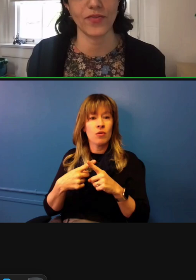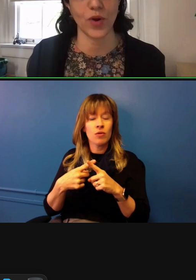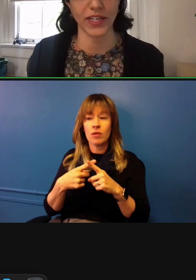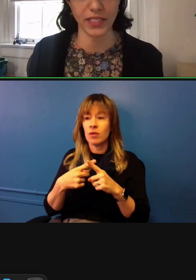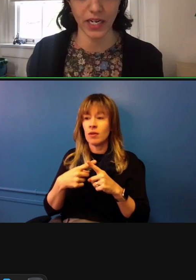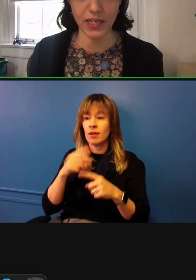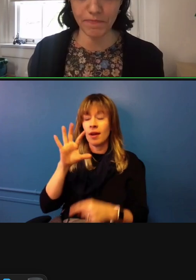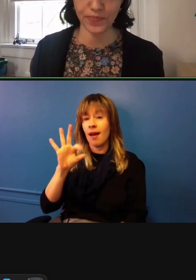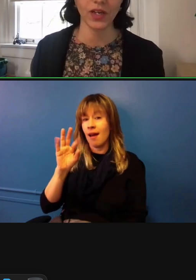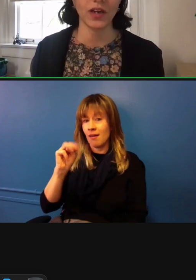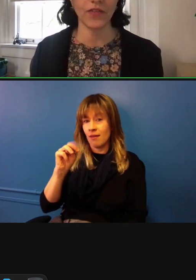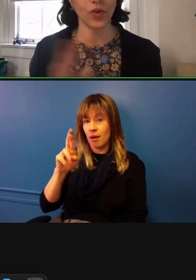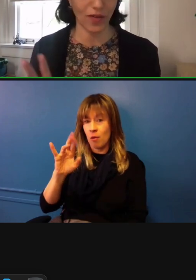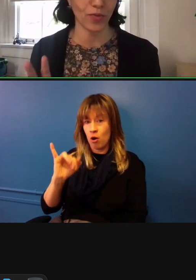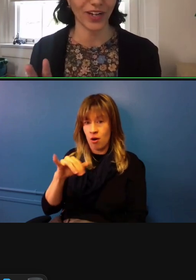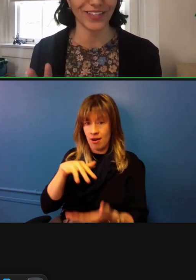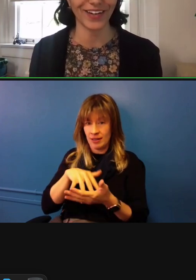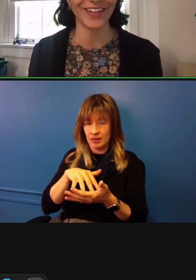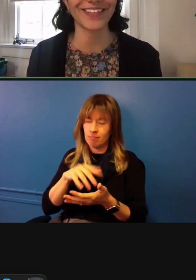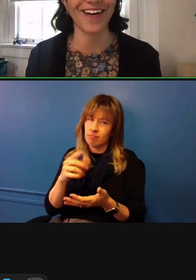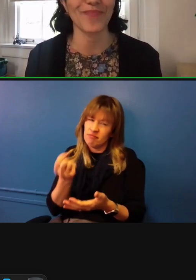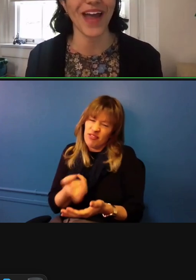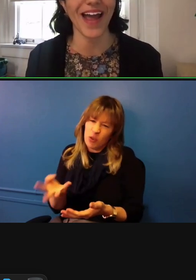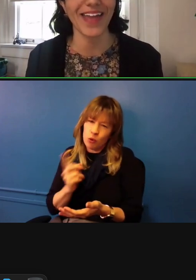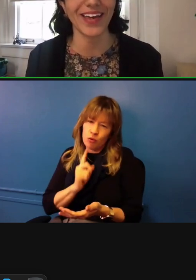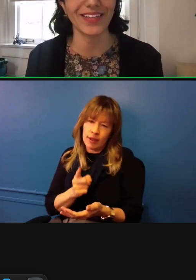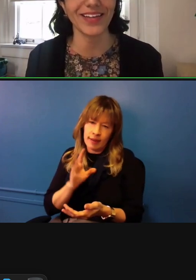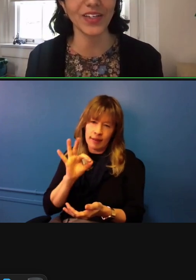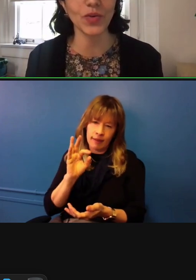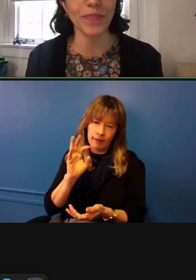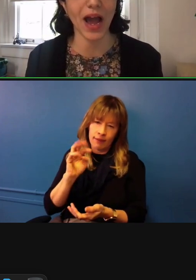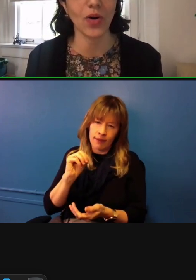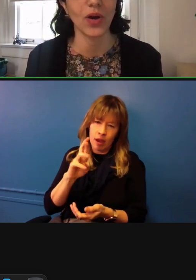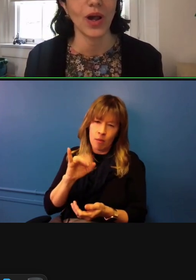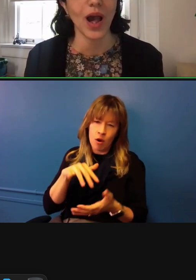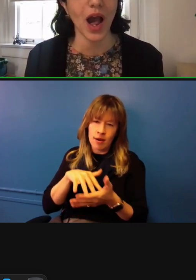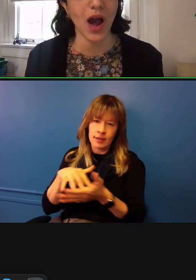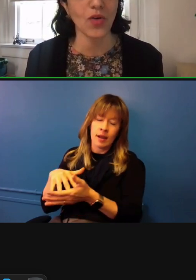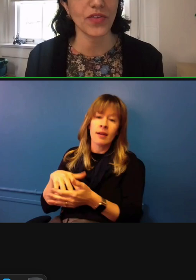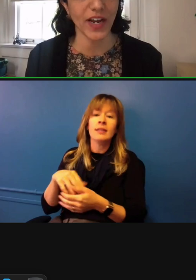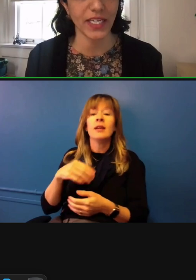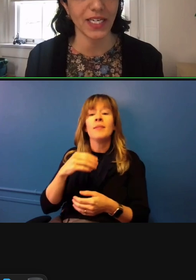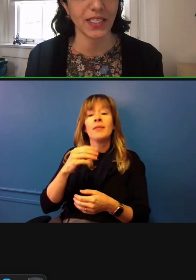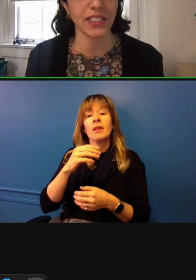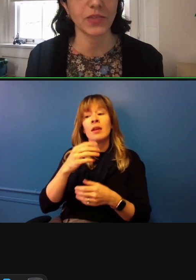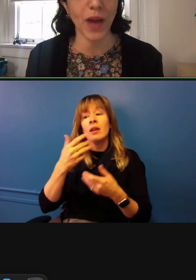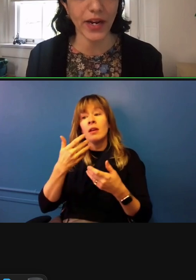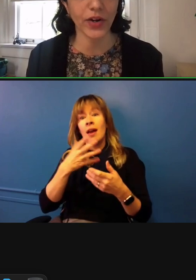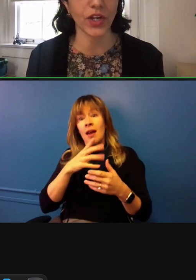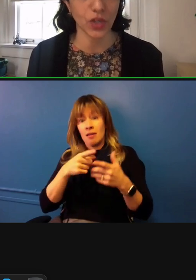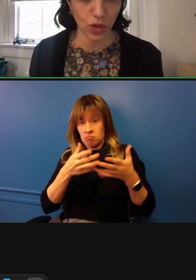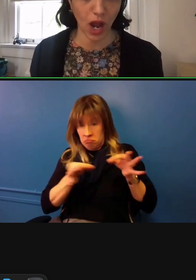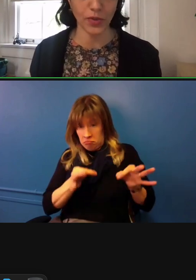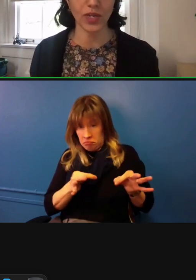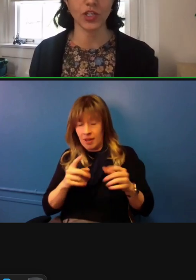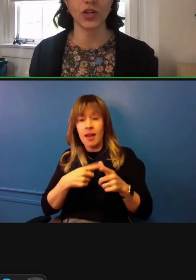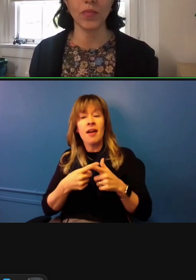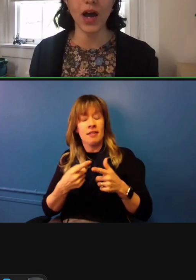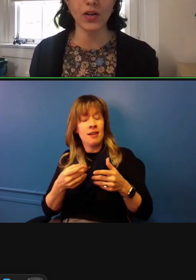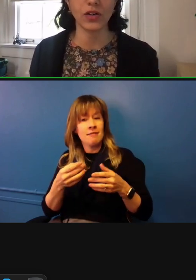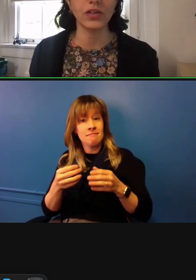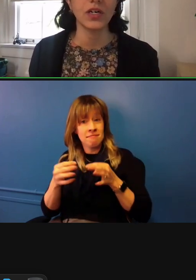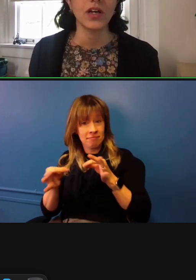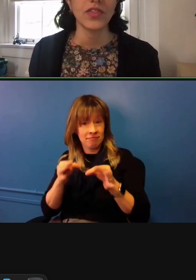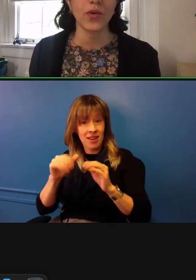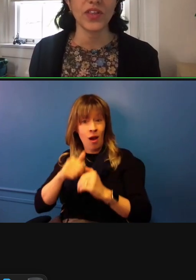an fMRI study, a few fMRI studies, and then tell you about how the findings inspired a new